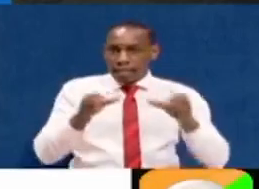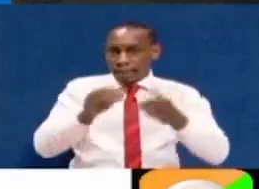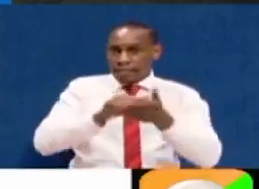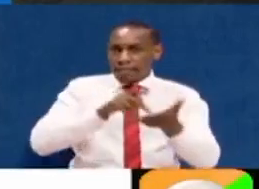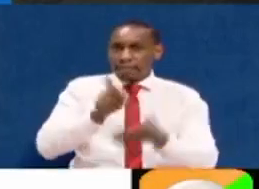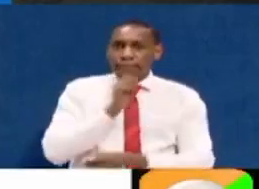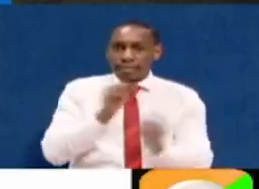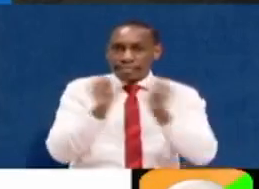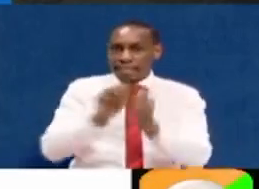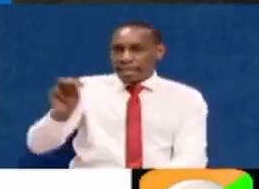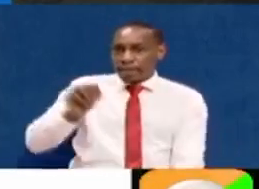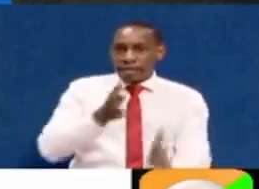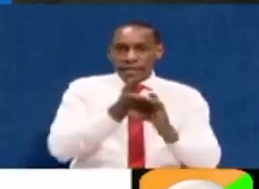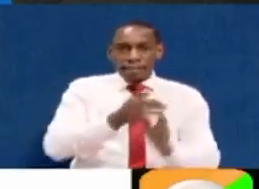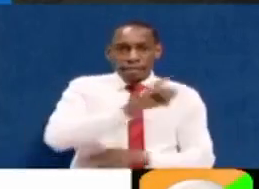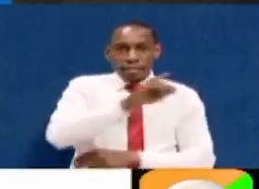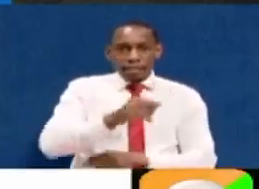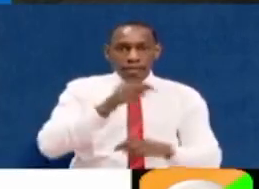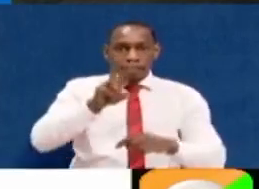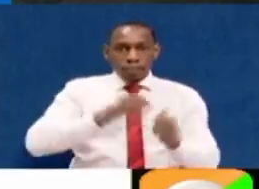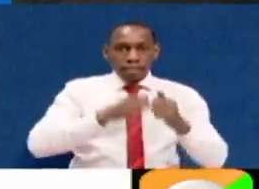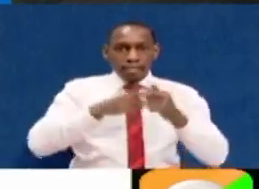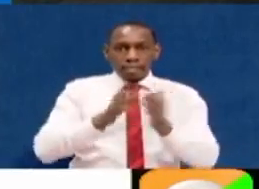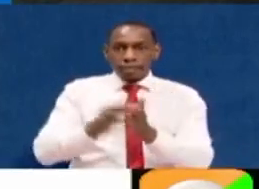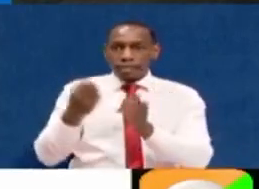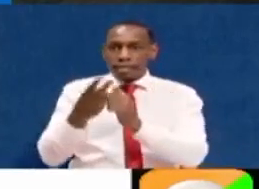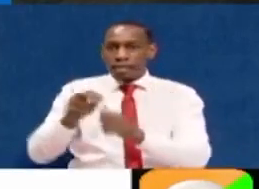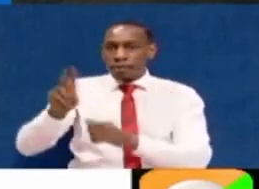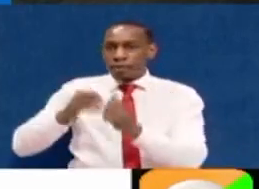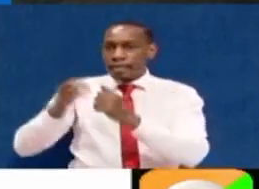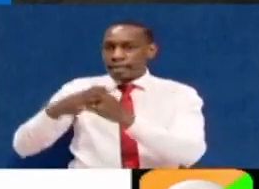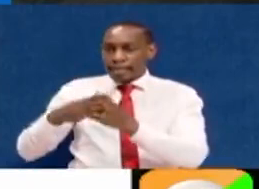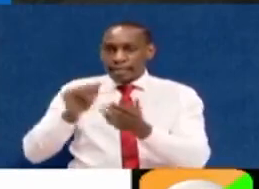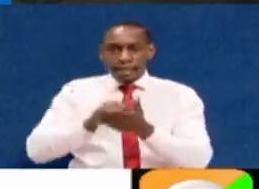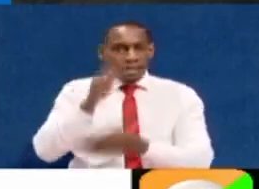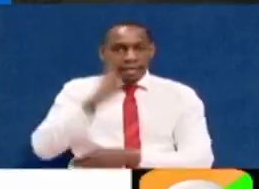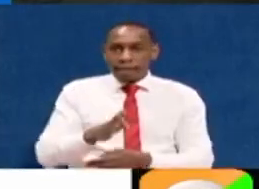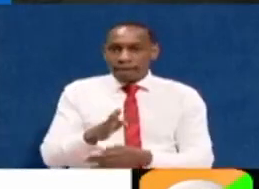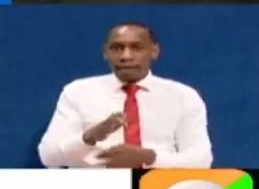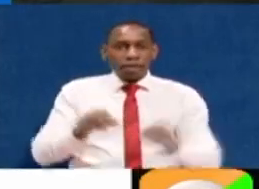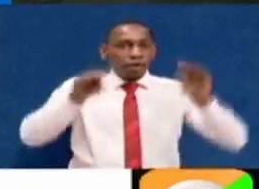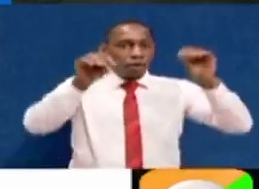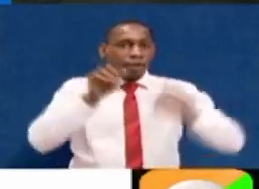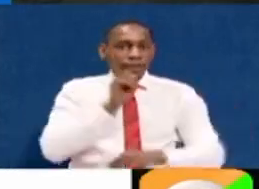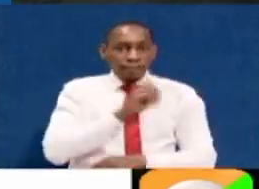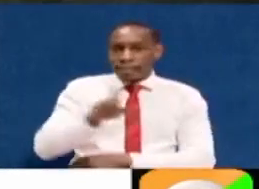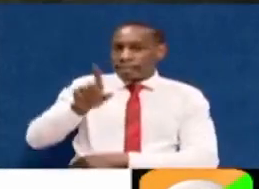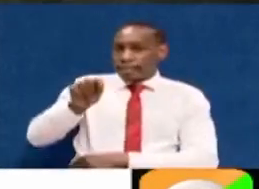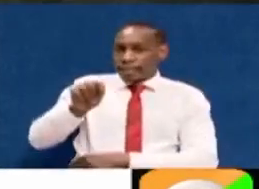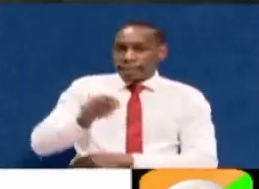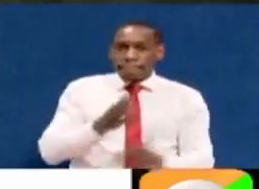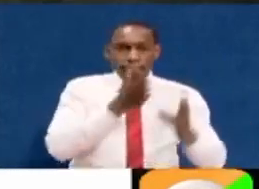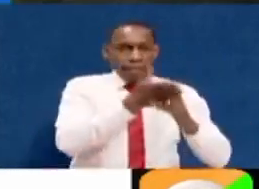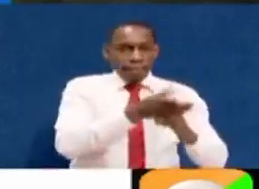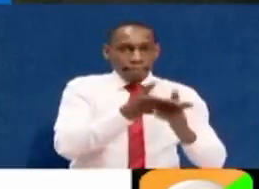that was paid 10 million shillings between January 2016 and December 2019 found to have never been pre-qualified to tender.